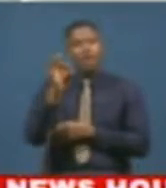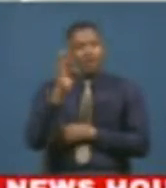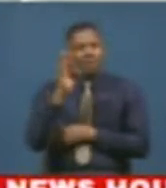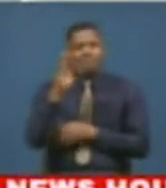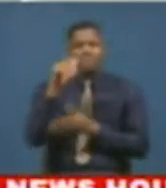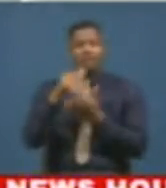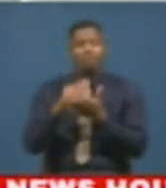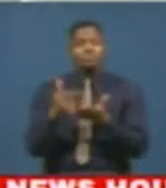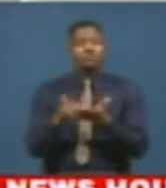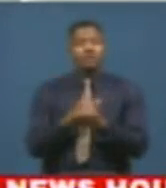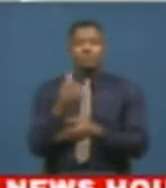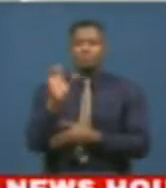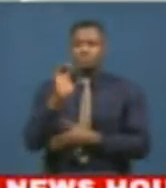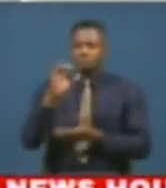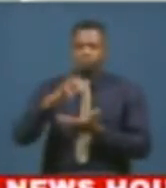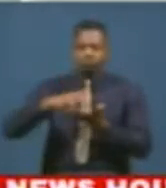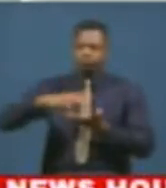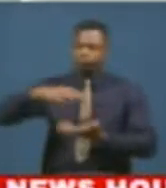44,900,000 Ghana cedis.